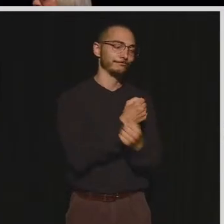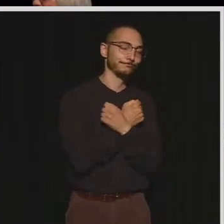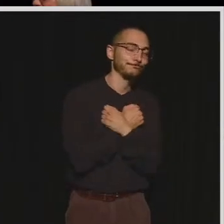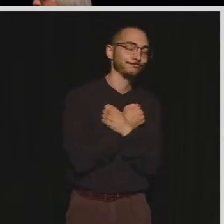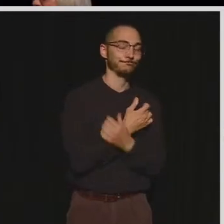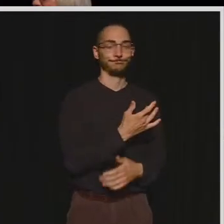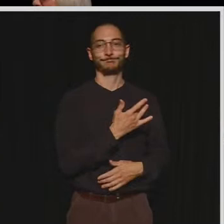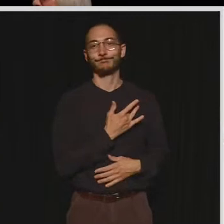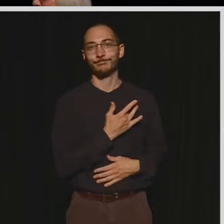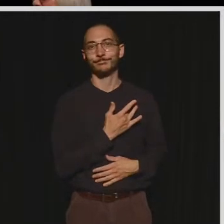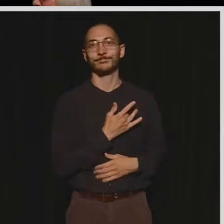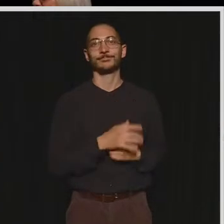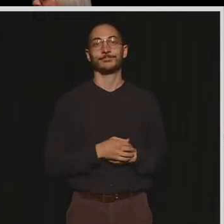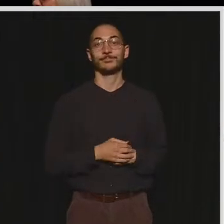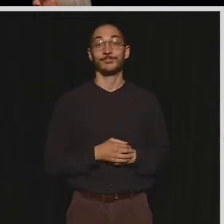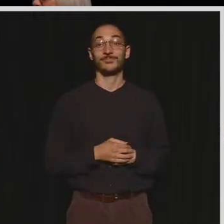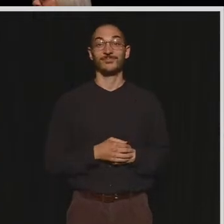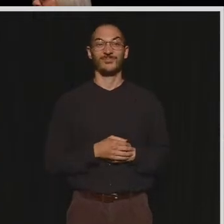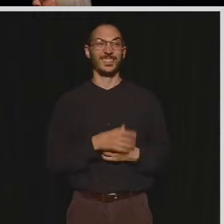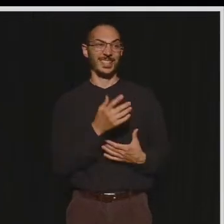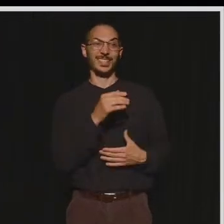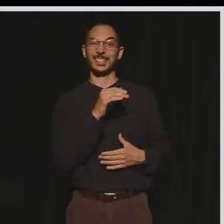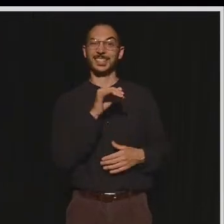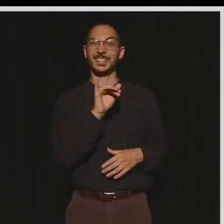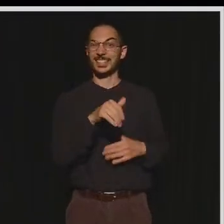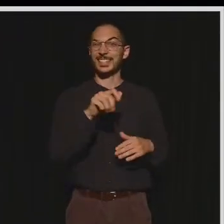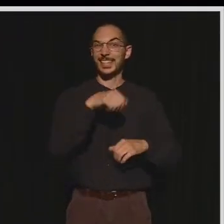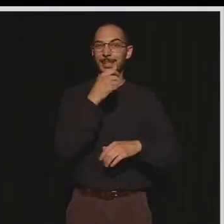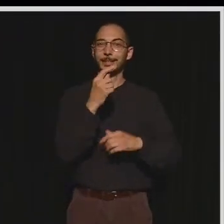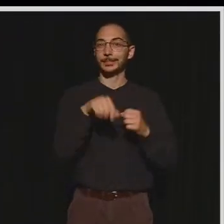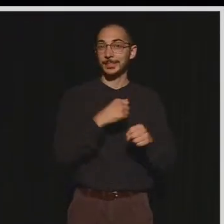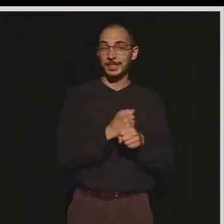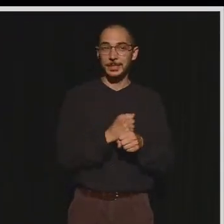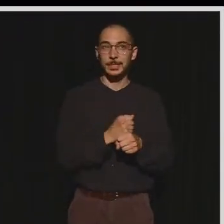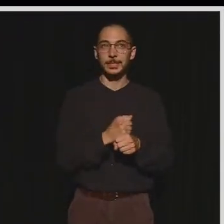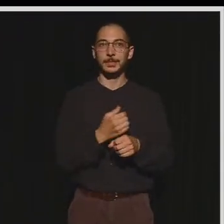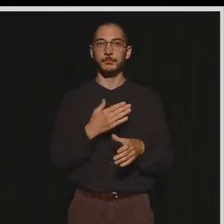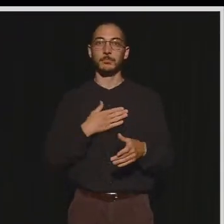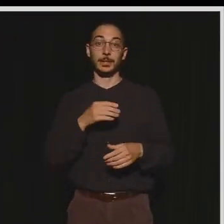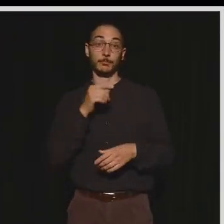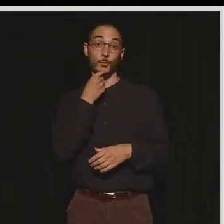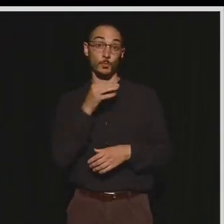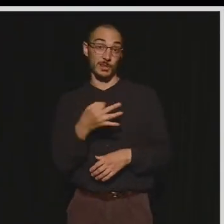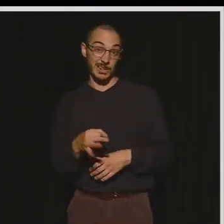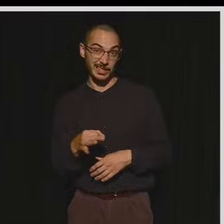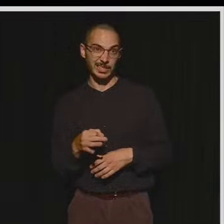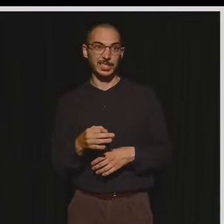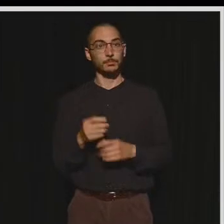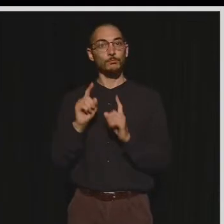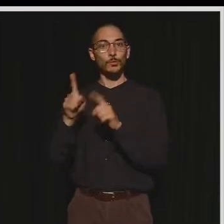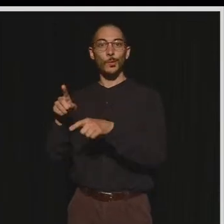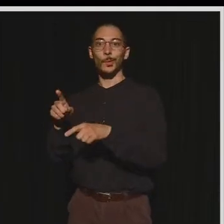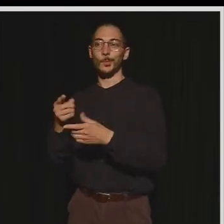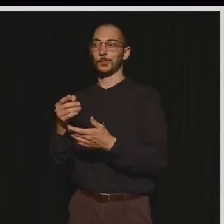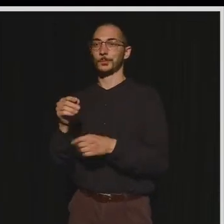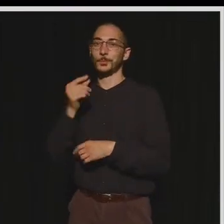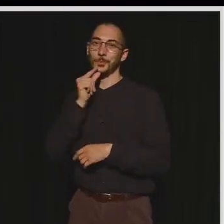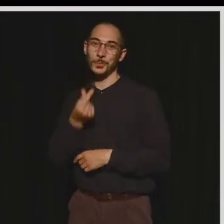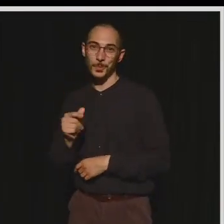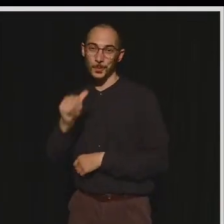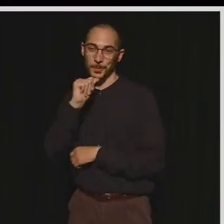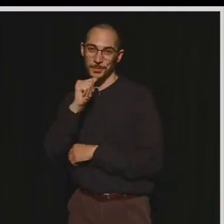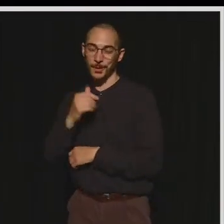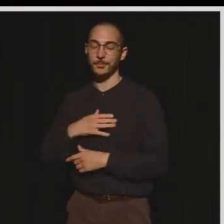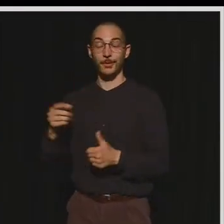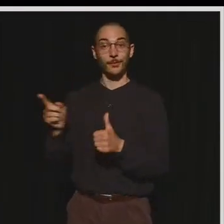took me to the Odyssey, and that was my first gay bar experience ever. And I met my first boyfriend on that dance floor that night.